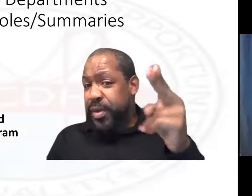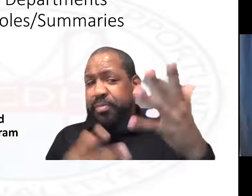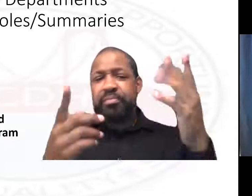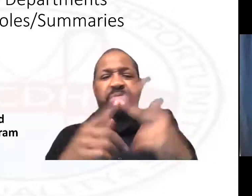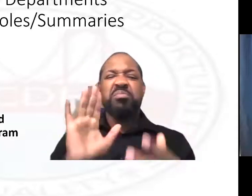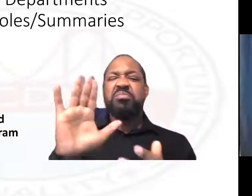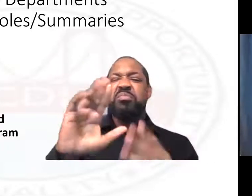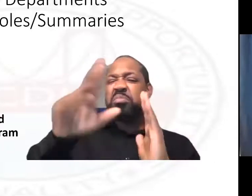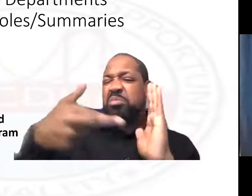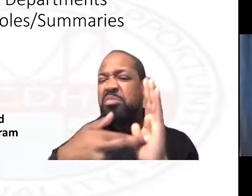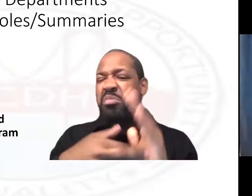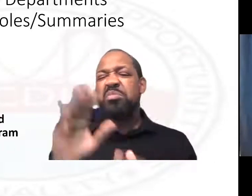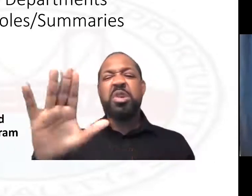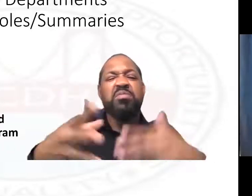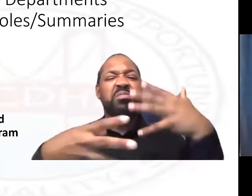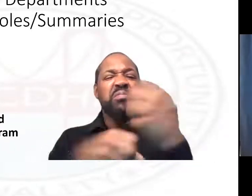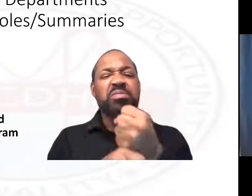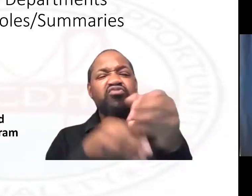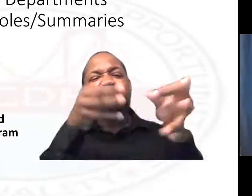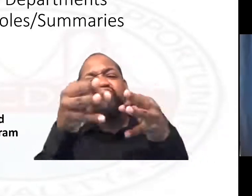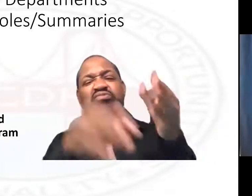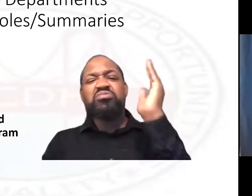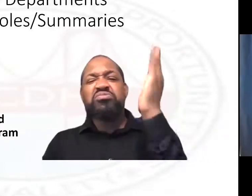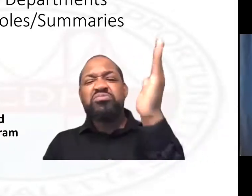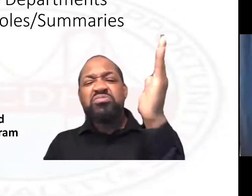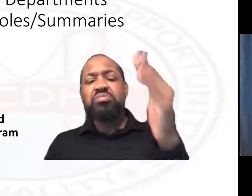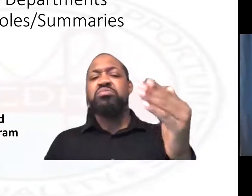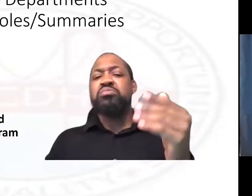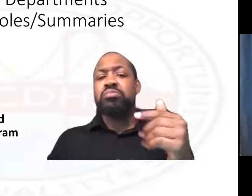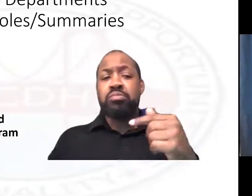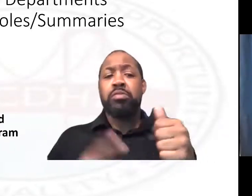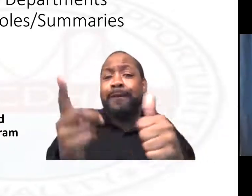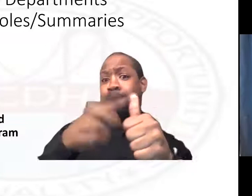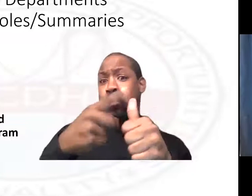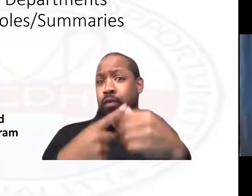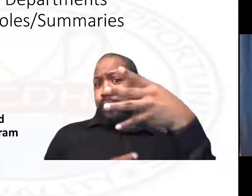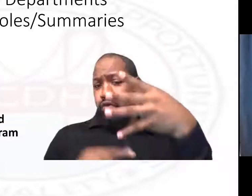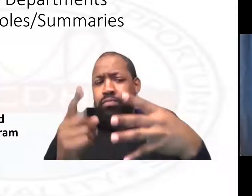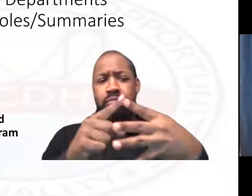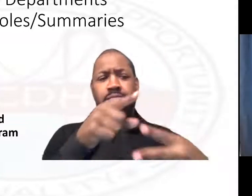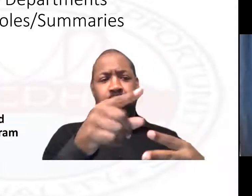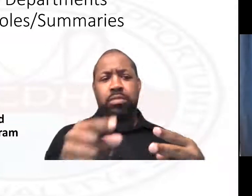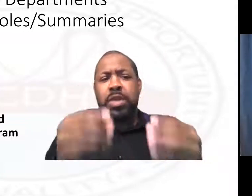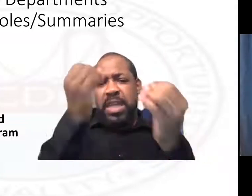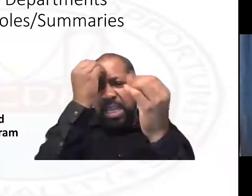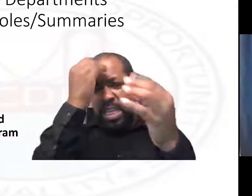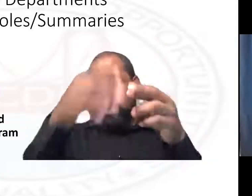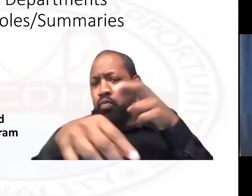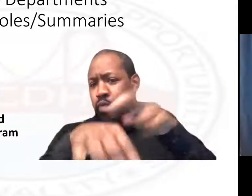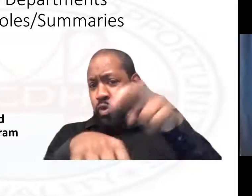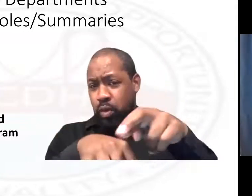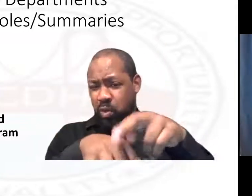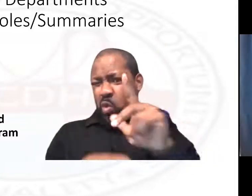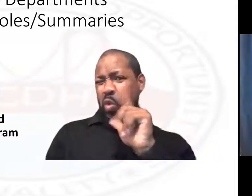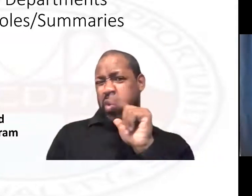program. Maybe they'll go over the history, the project, just a summary of what's going on within that. So first we're going to